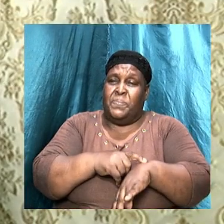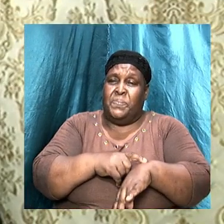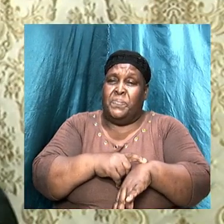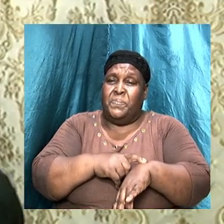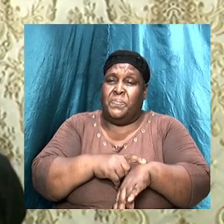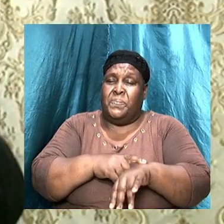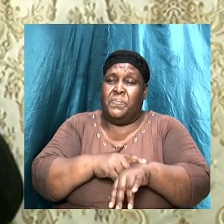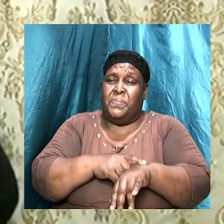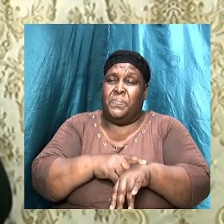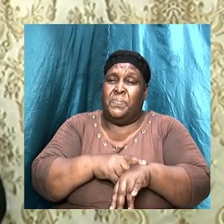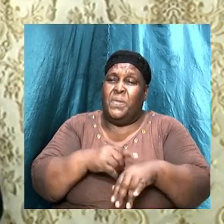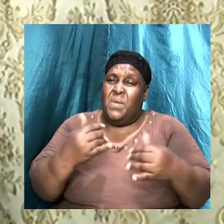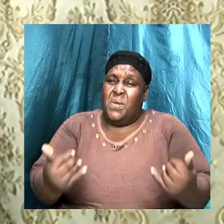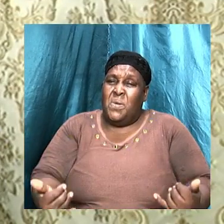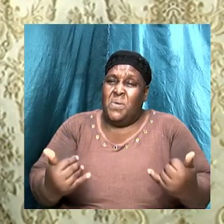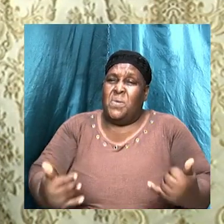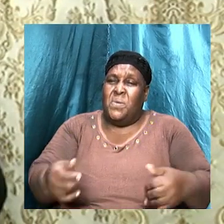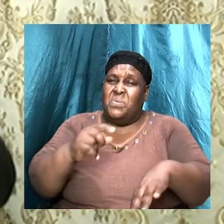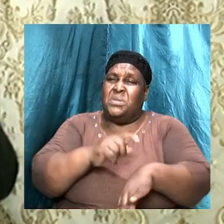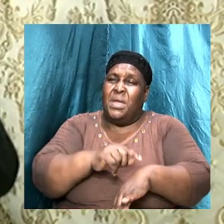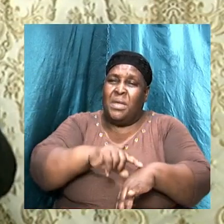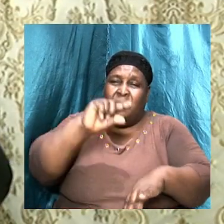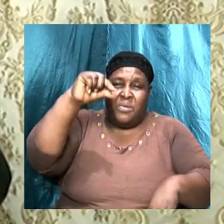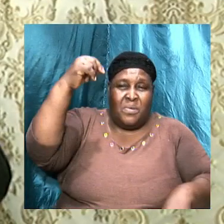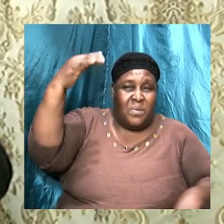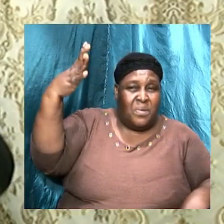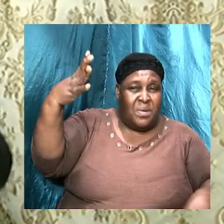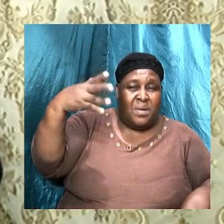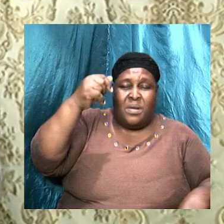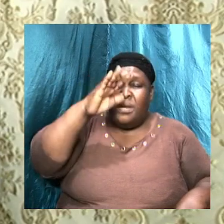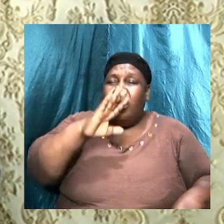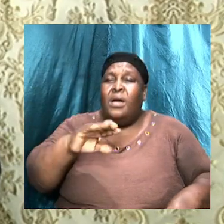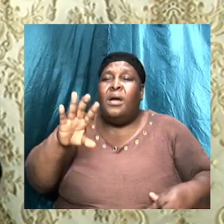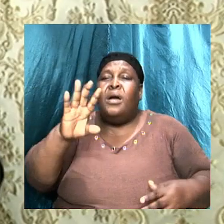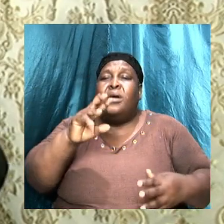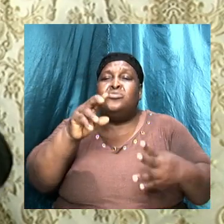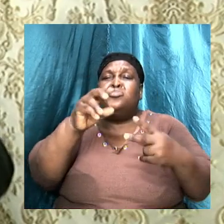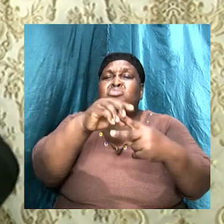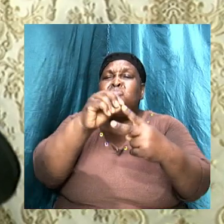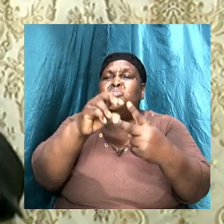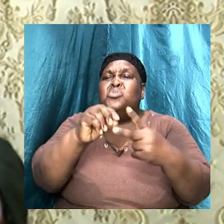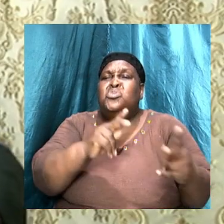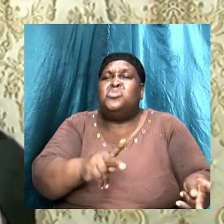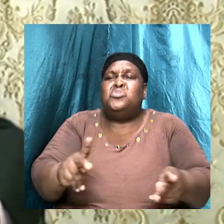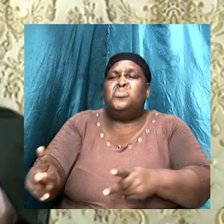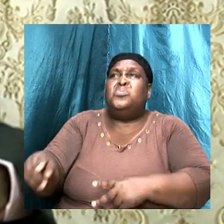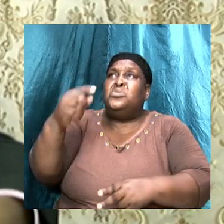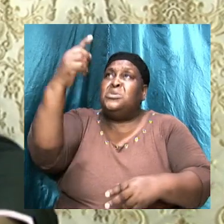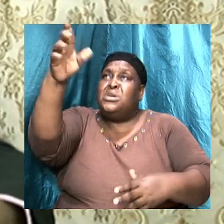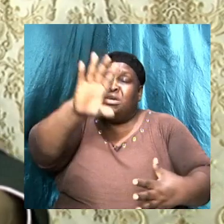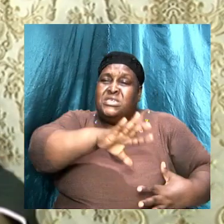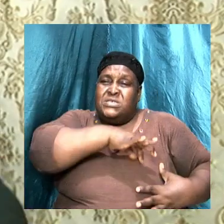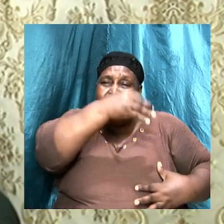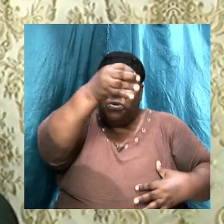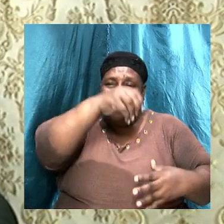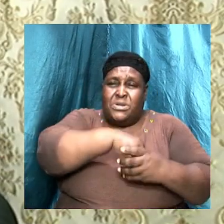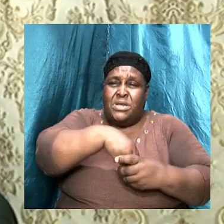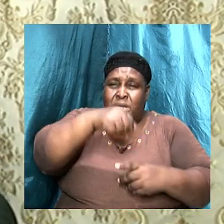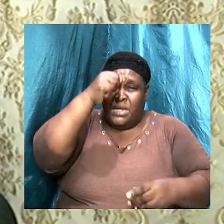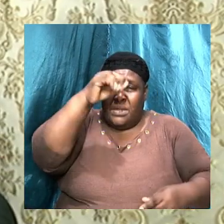Amen. The dispensation of grace. God choose now to put His Spirit in